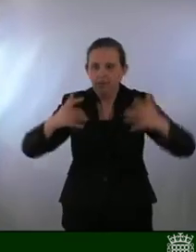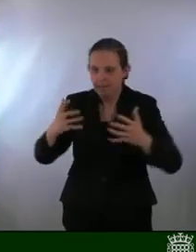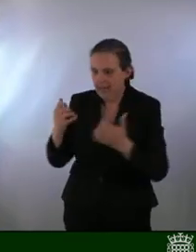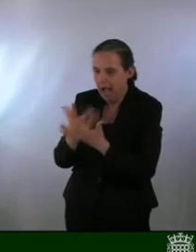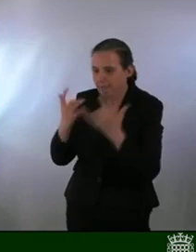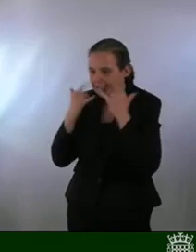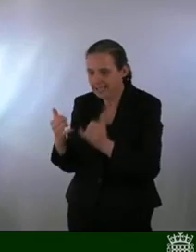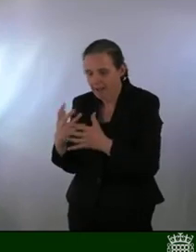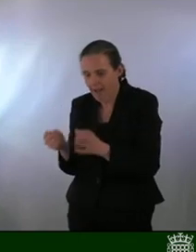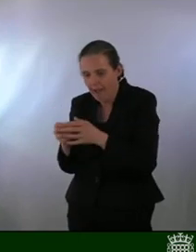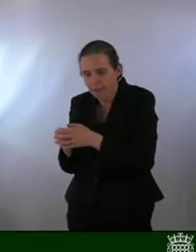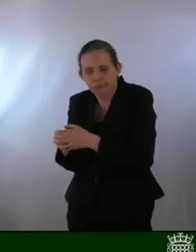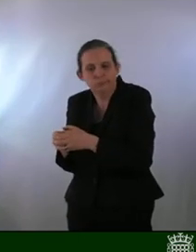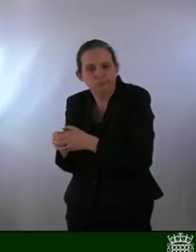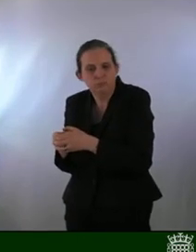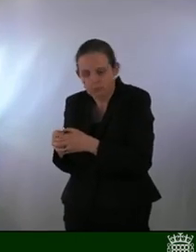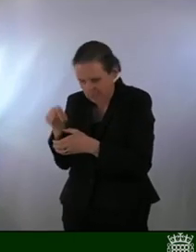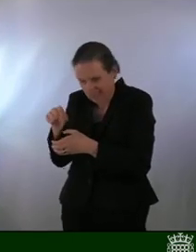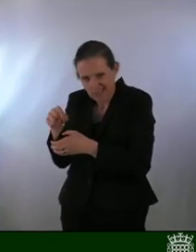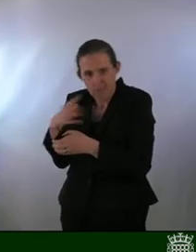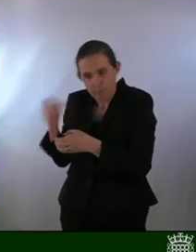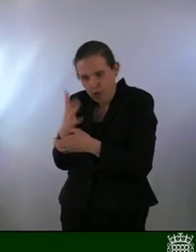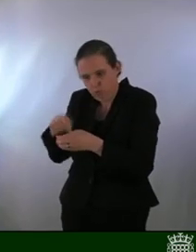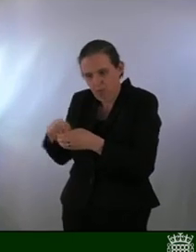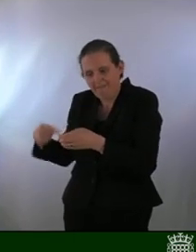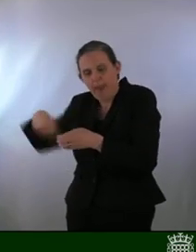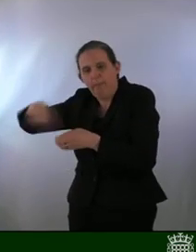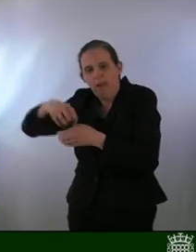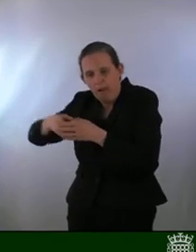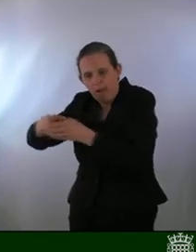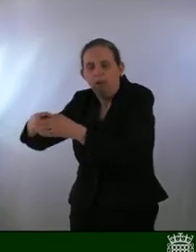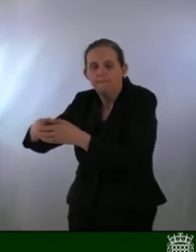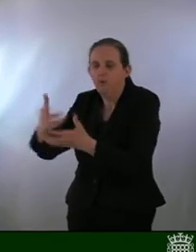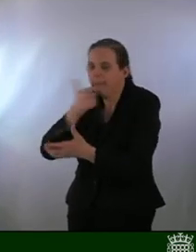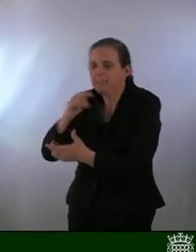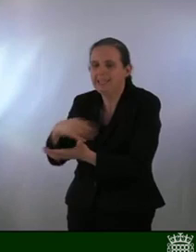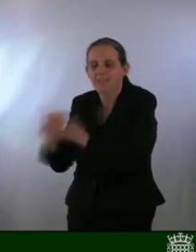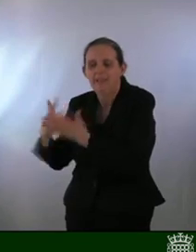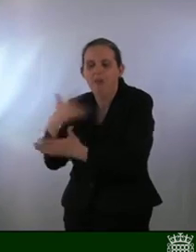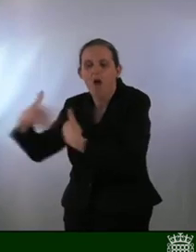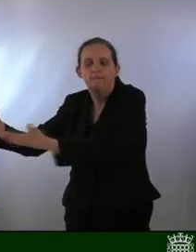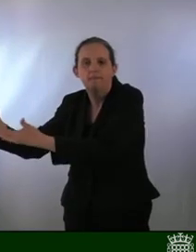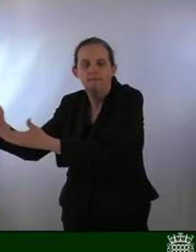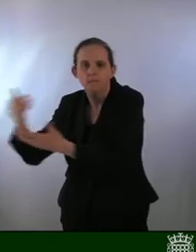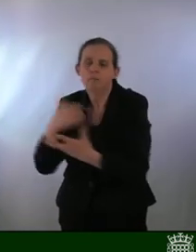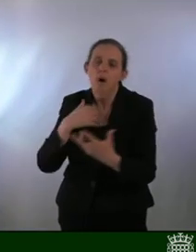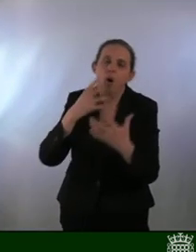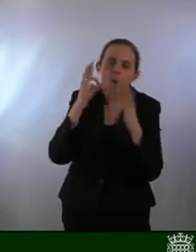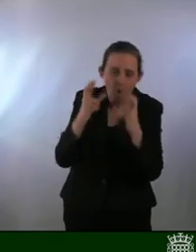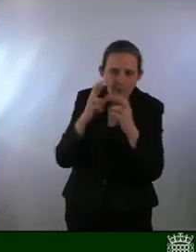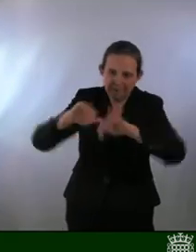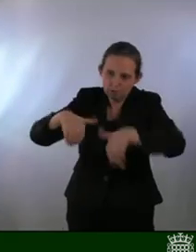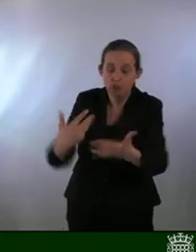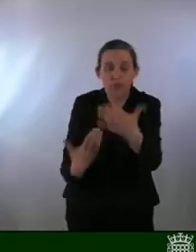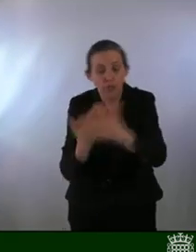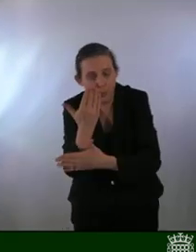proceeded, we need to make sure that the tests that we have available are there for saving lives. But we hope that with the introduction of a home test or a